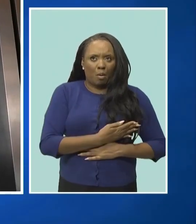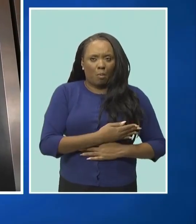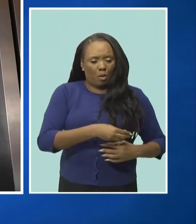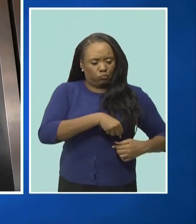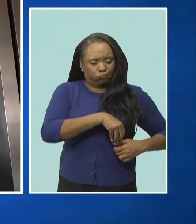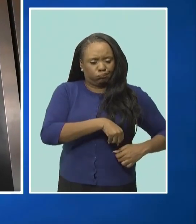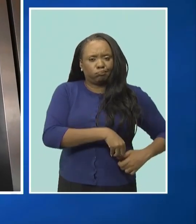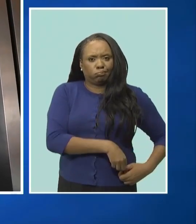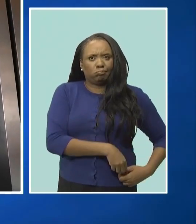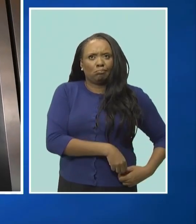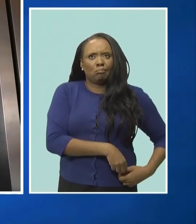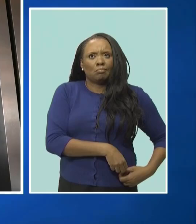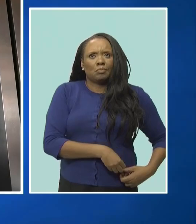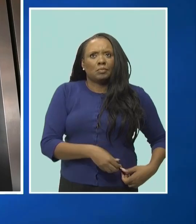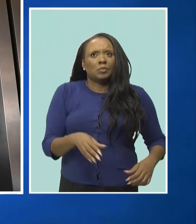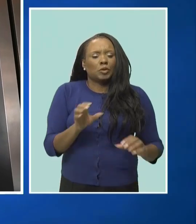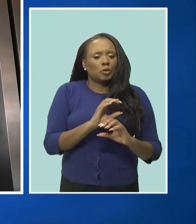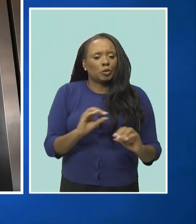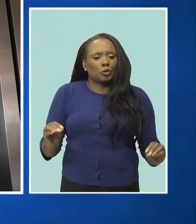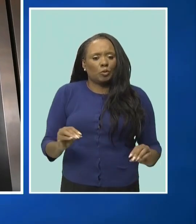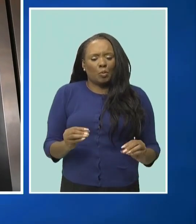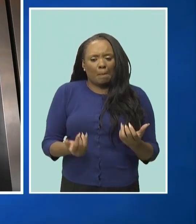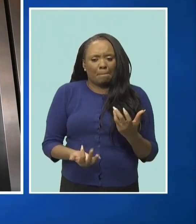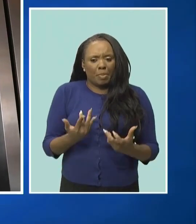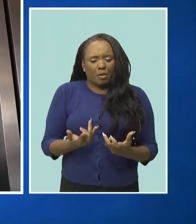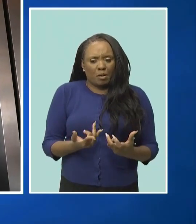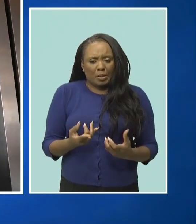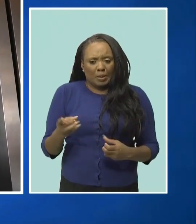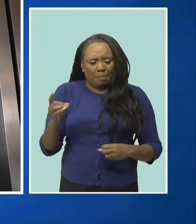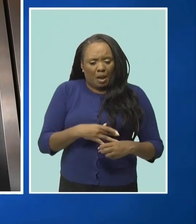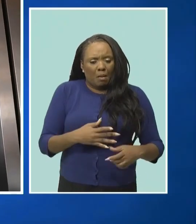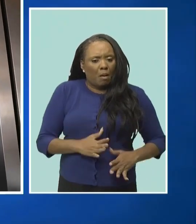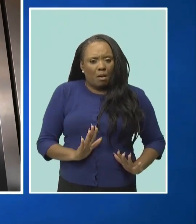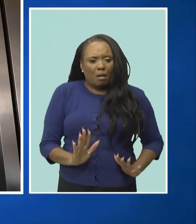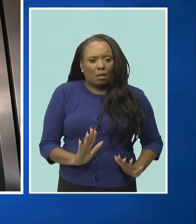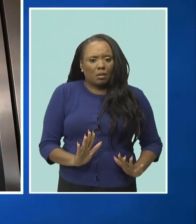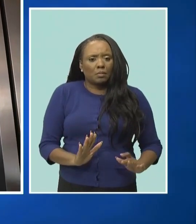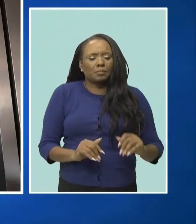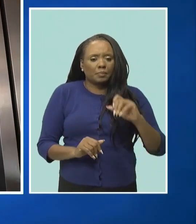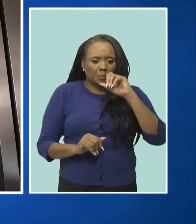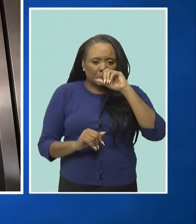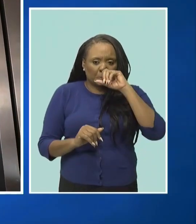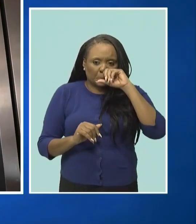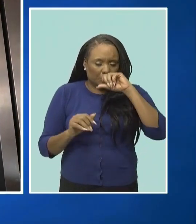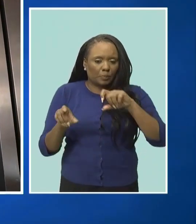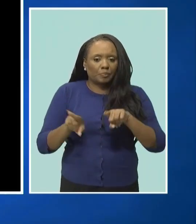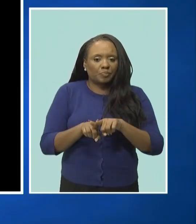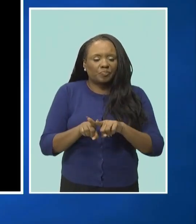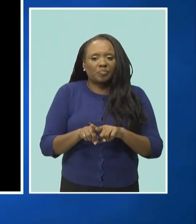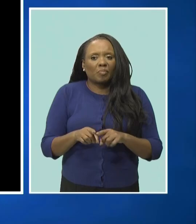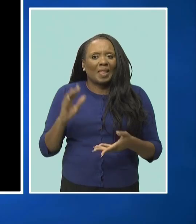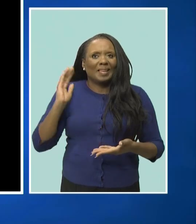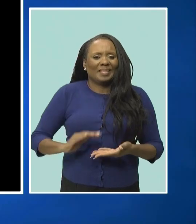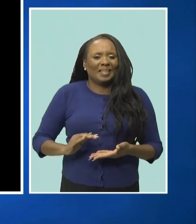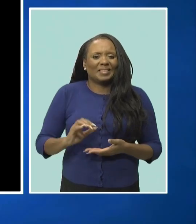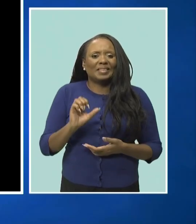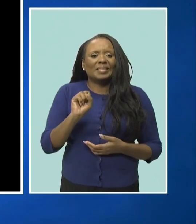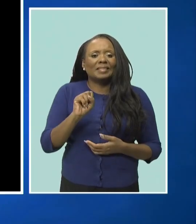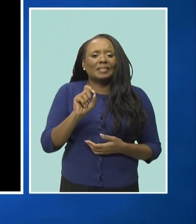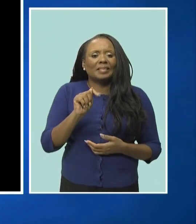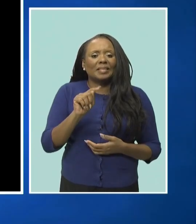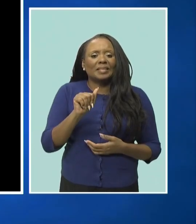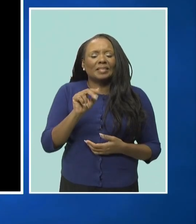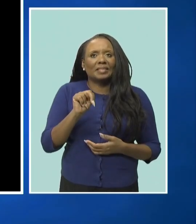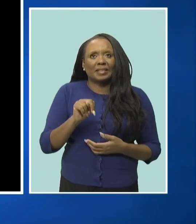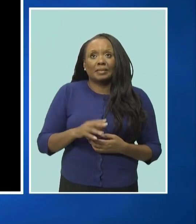reduce any risk of burn, and the mere fact that it's water and stain repellent as well. Though production is being done overseas,